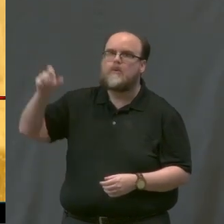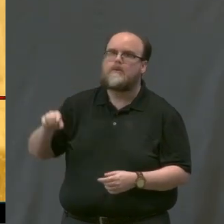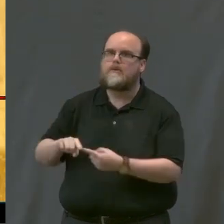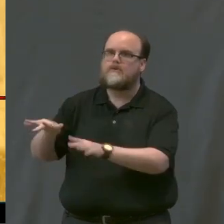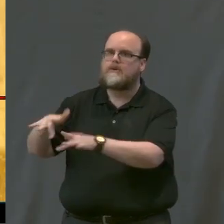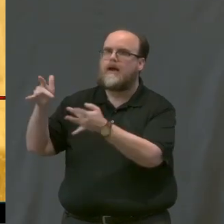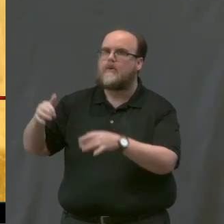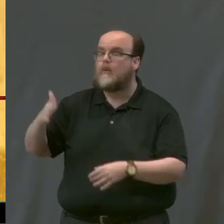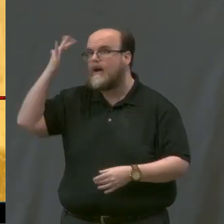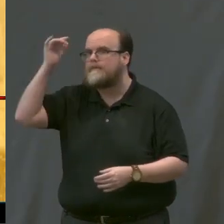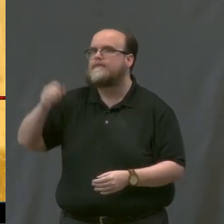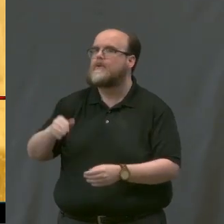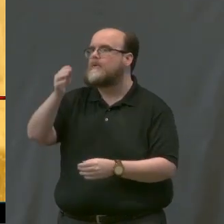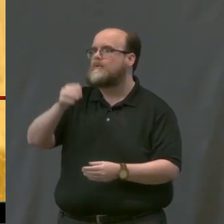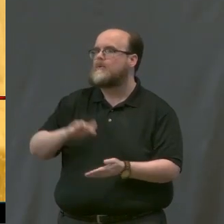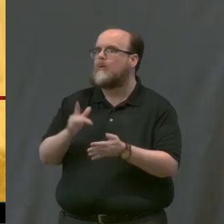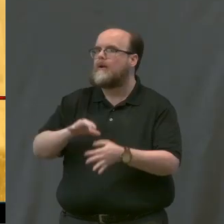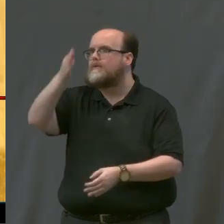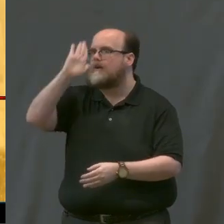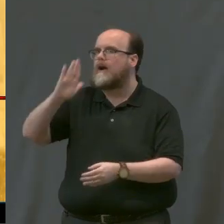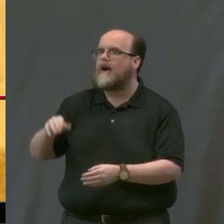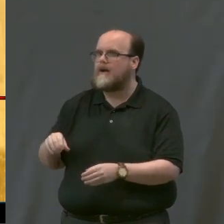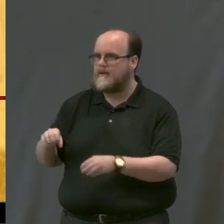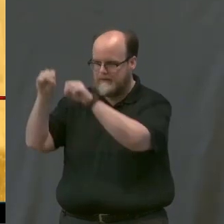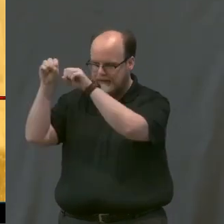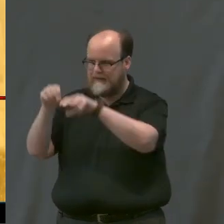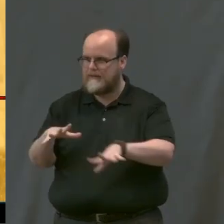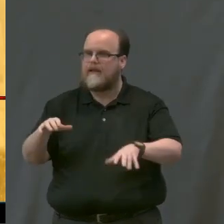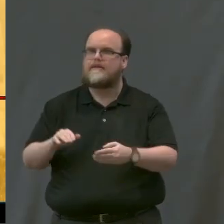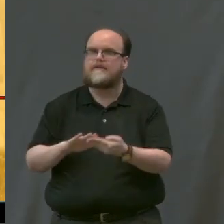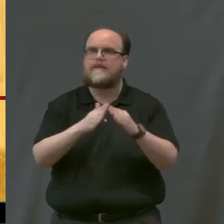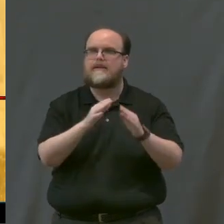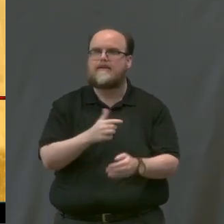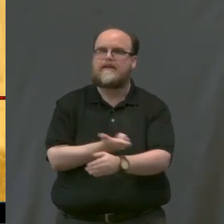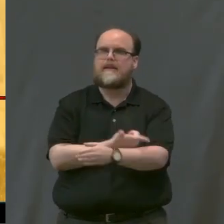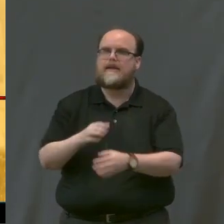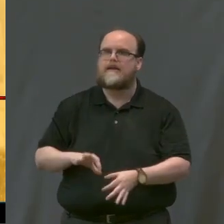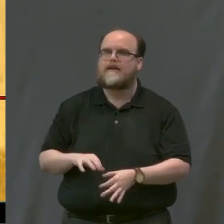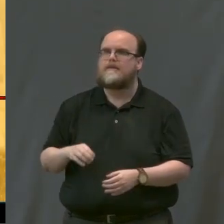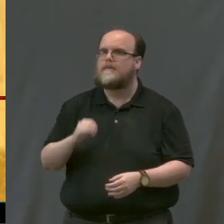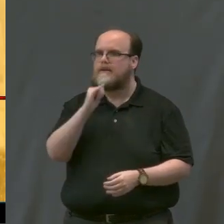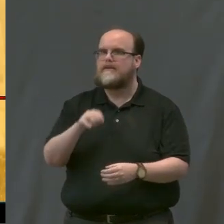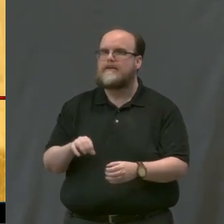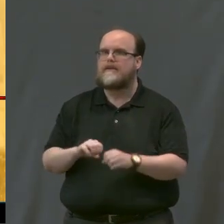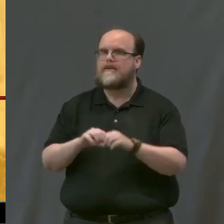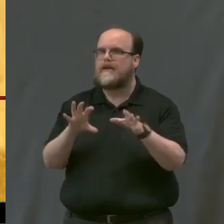shine on it, for the glory of God did lighten it, and the Lamb is the light thereof.